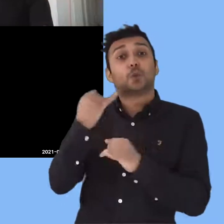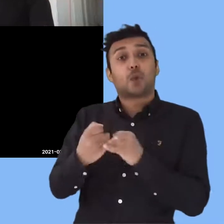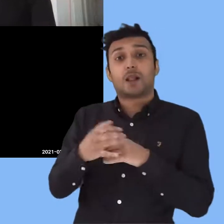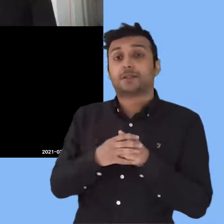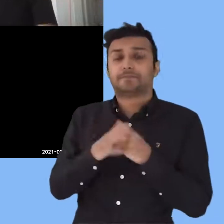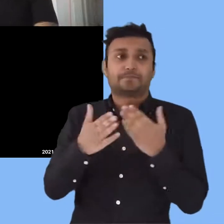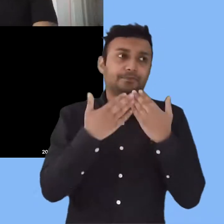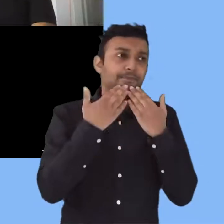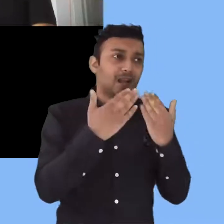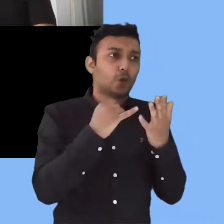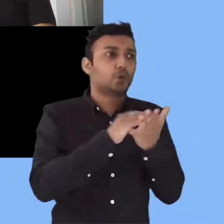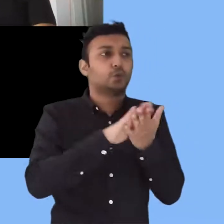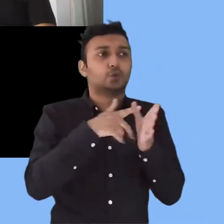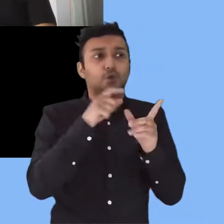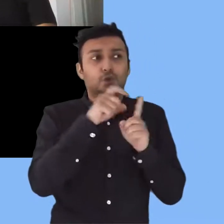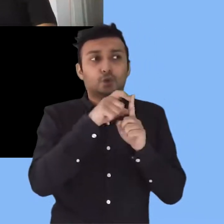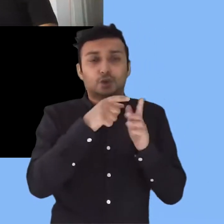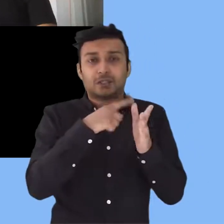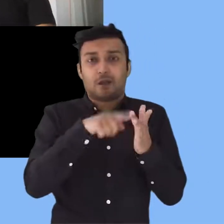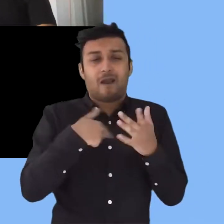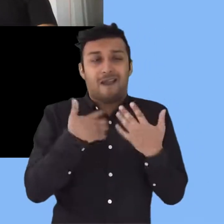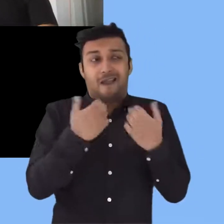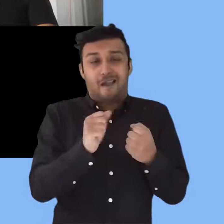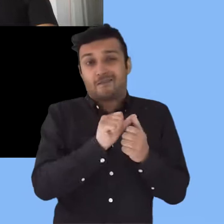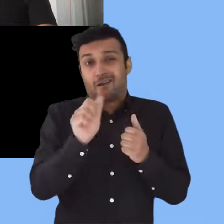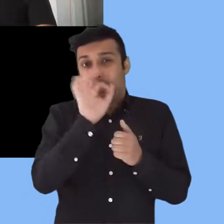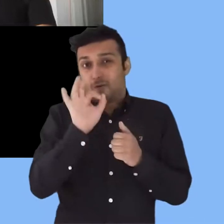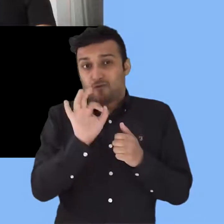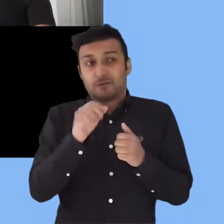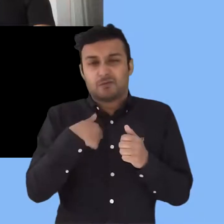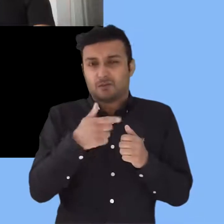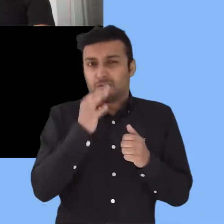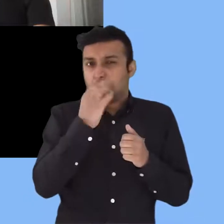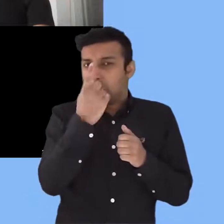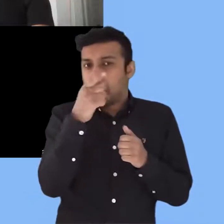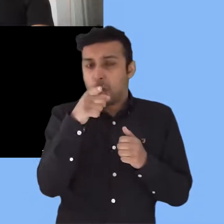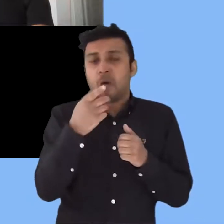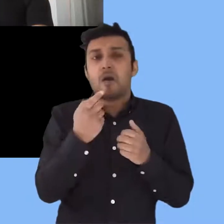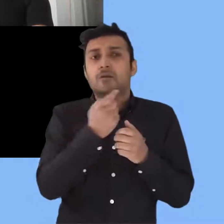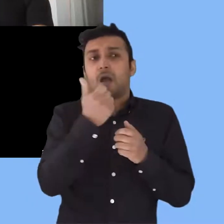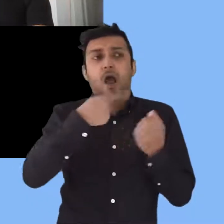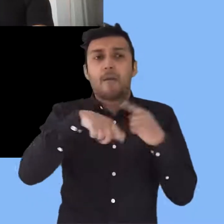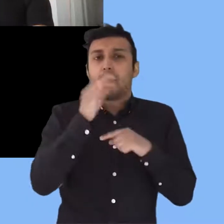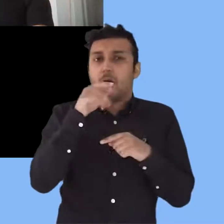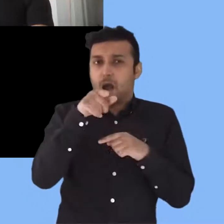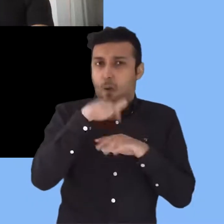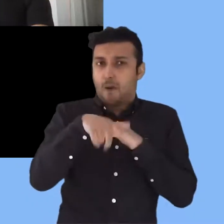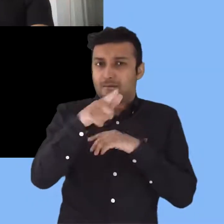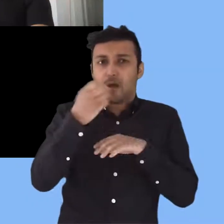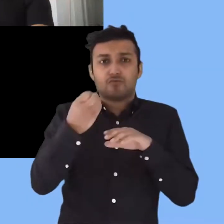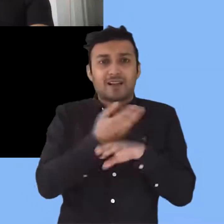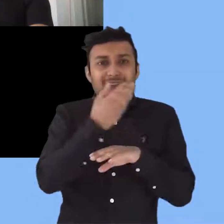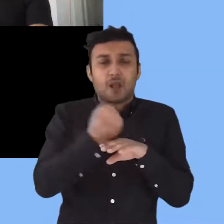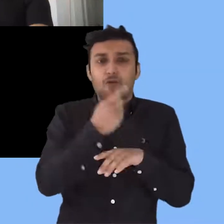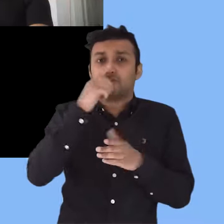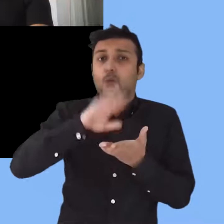just going to say one thing before I ask the next question, which is a couple of people I think were asking about the presentations and the